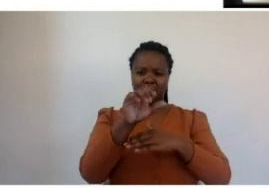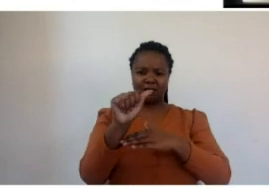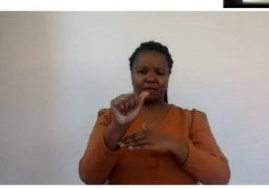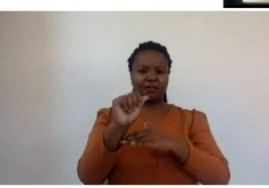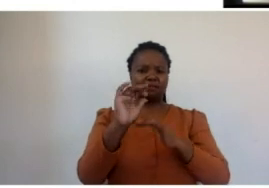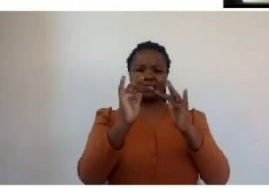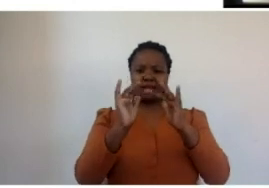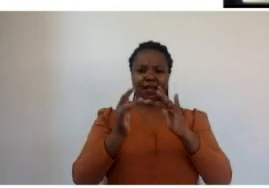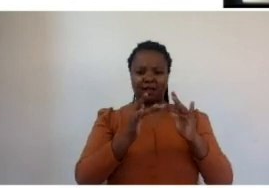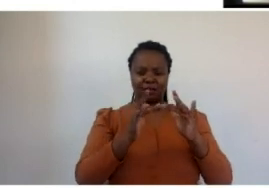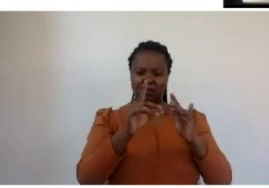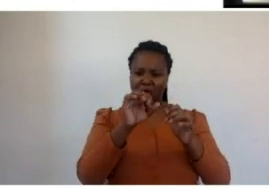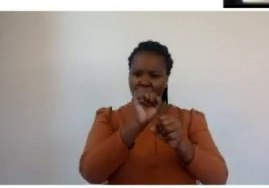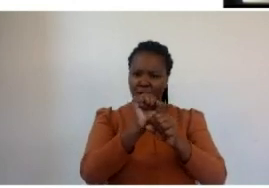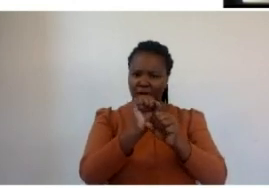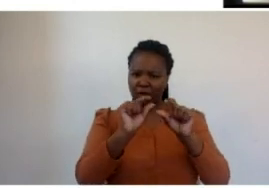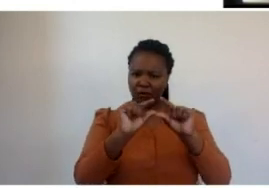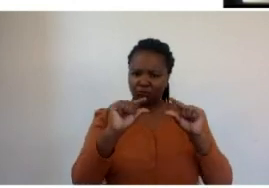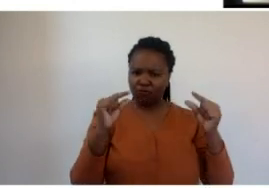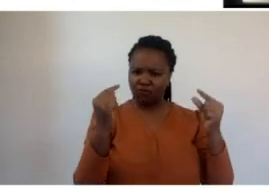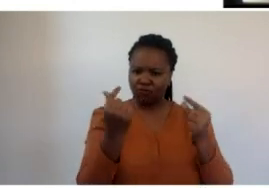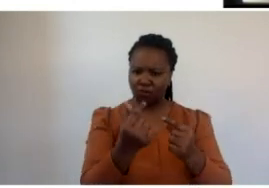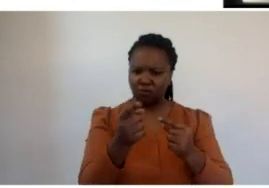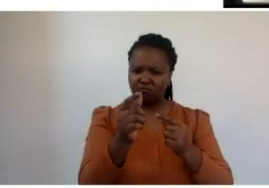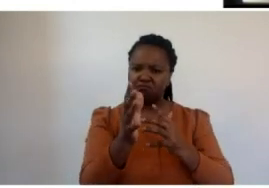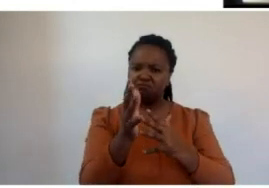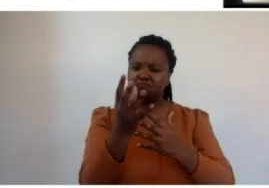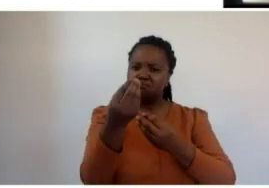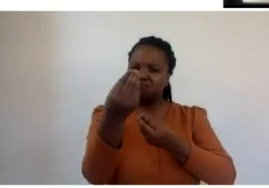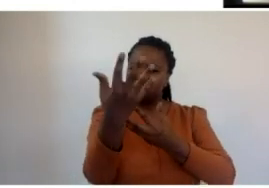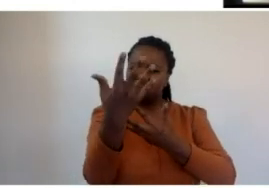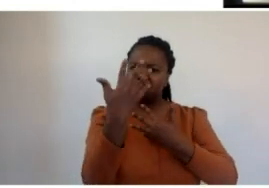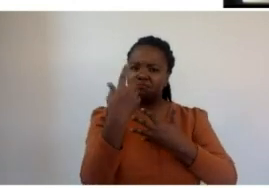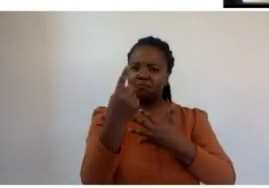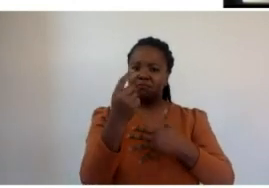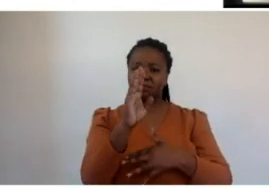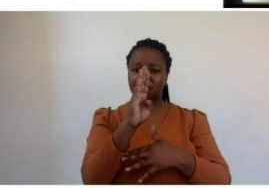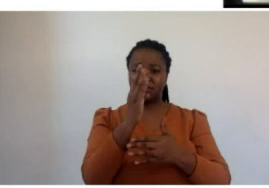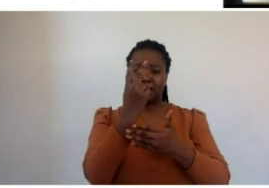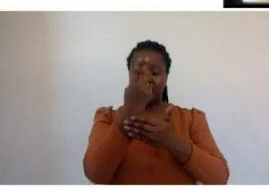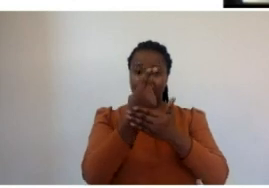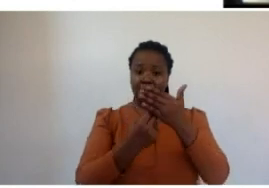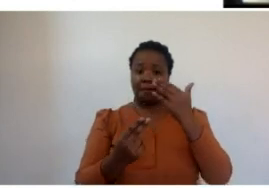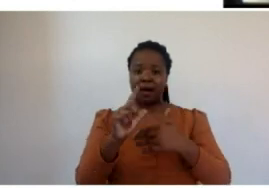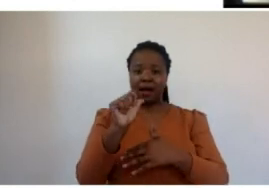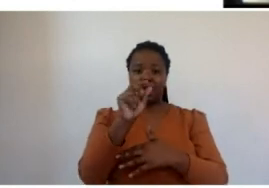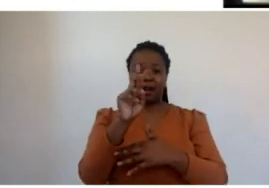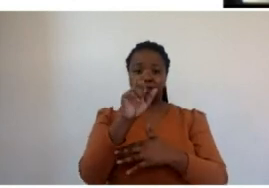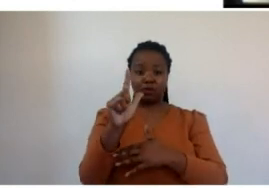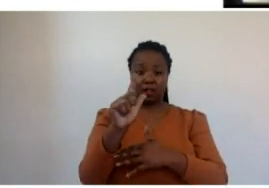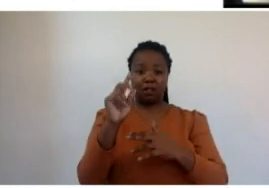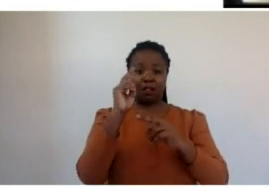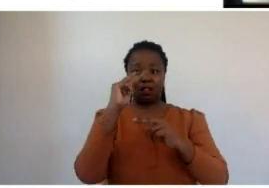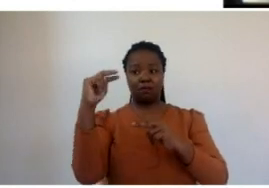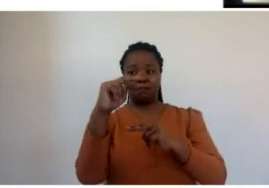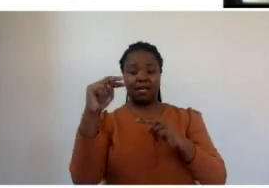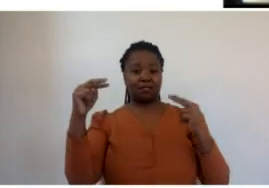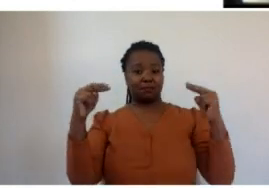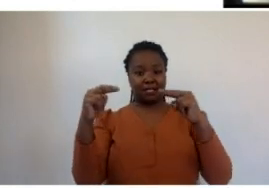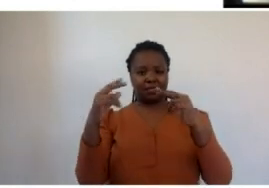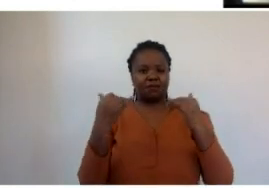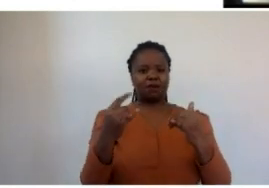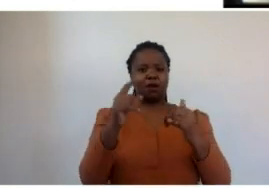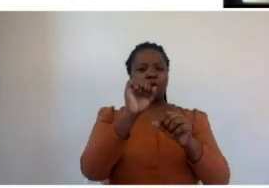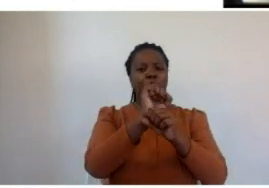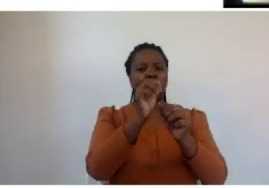Group, can you tell us, from the bilateral perspective, how you are working with other donors to